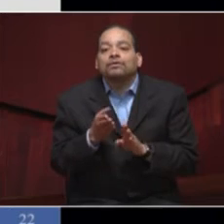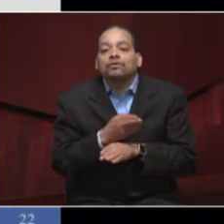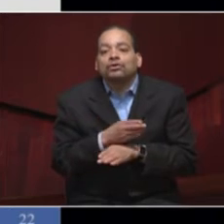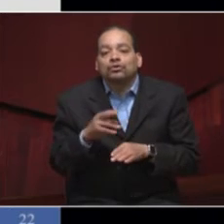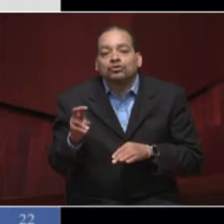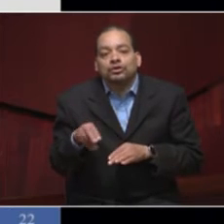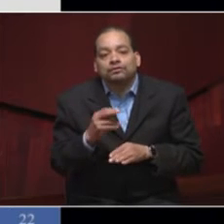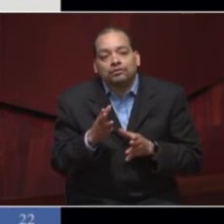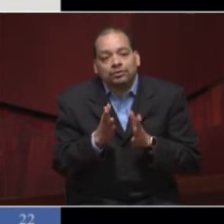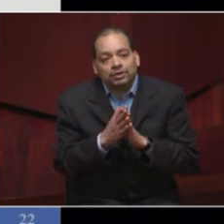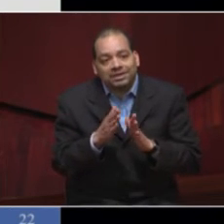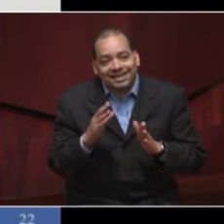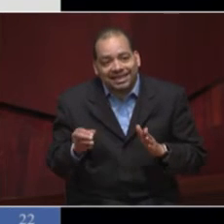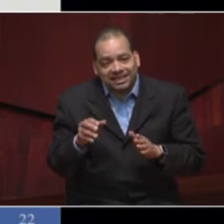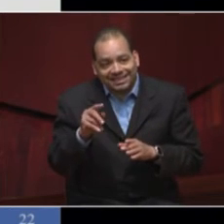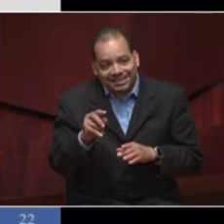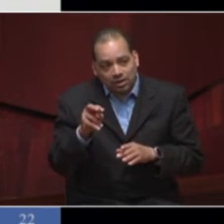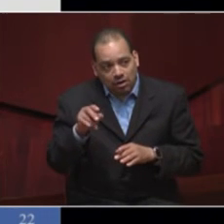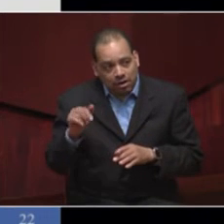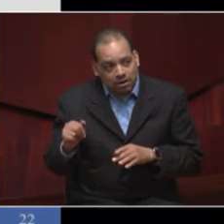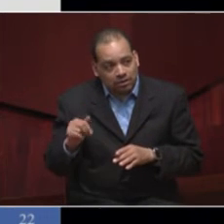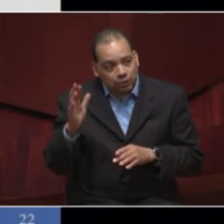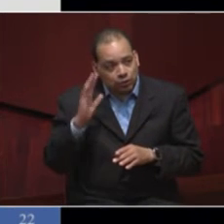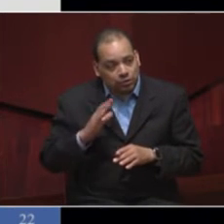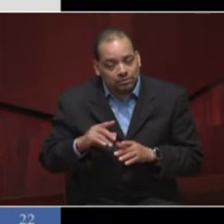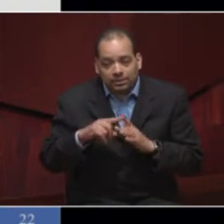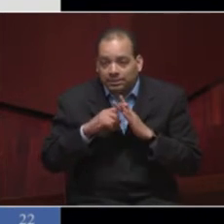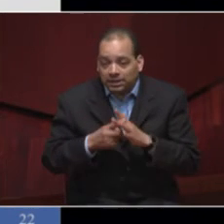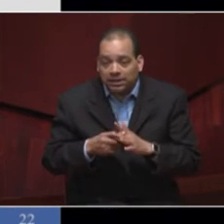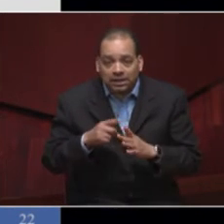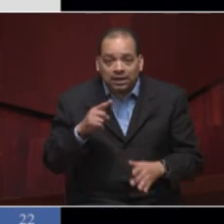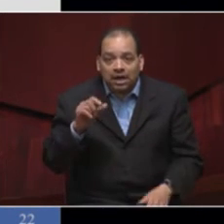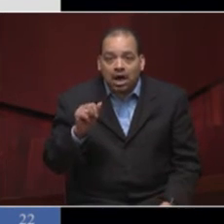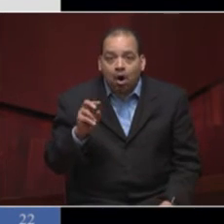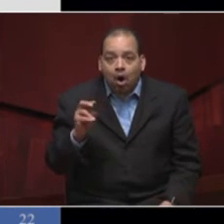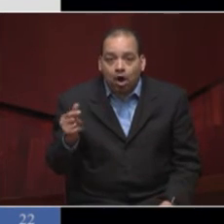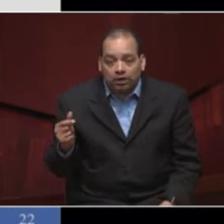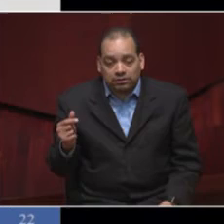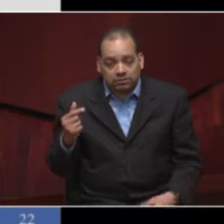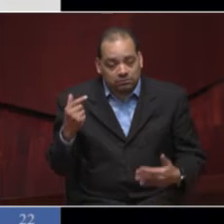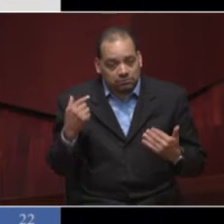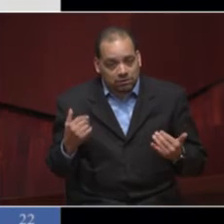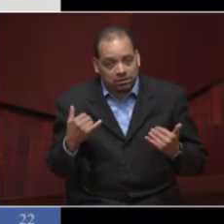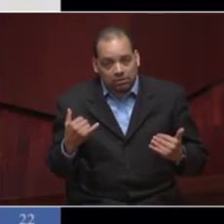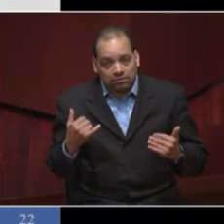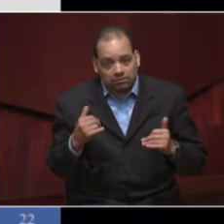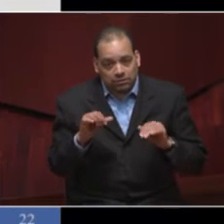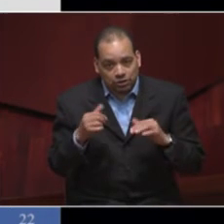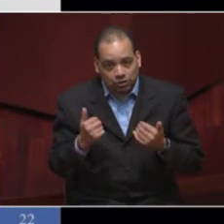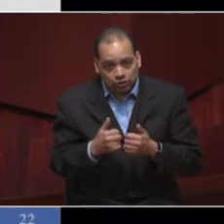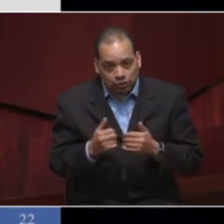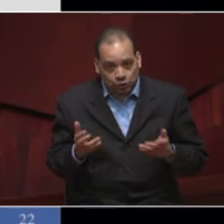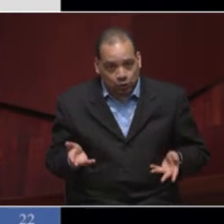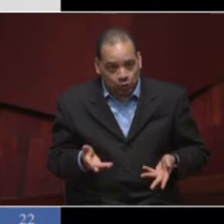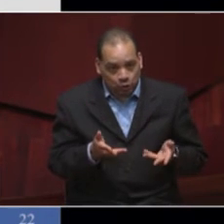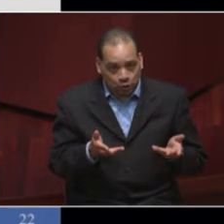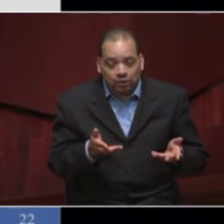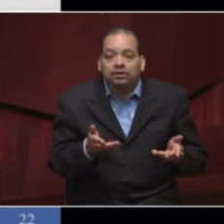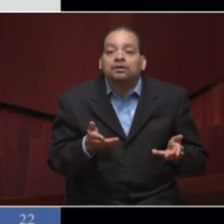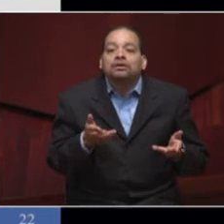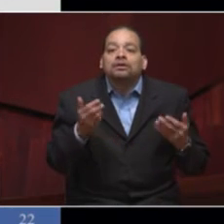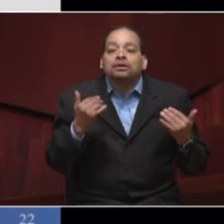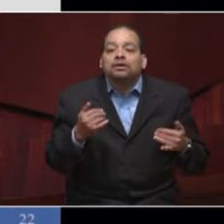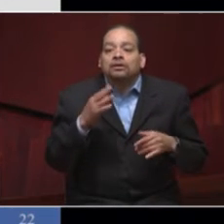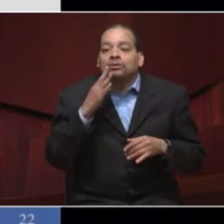Last couple of years, we have been doing it at the beginning of August. This year, again, agencies have encouraged us to do this. We are going